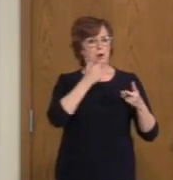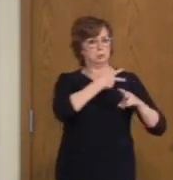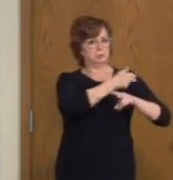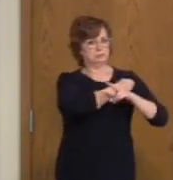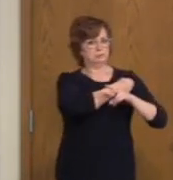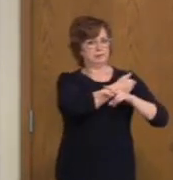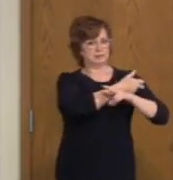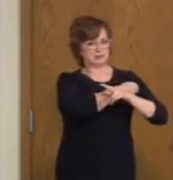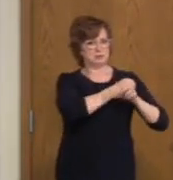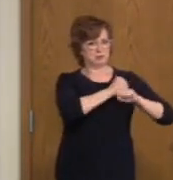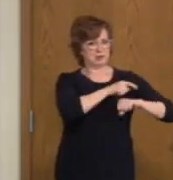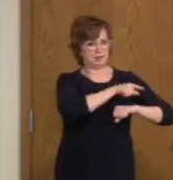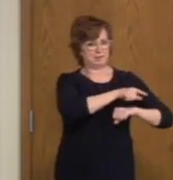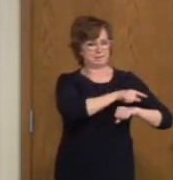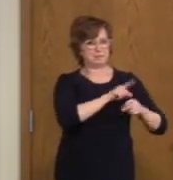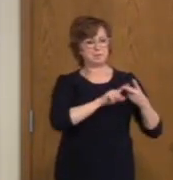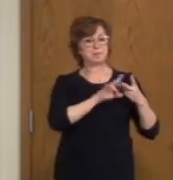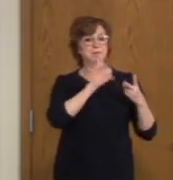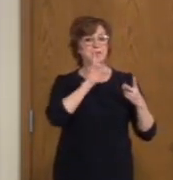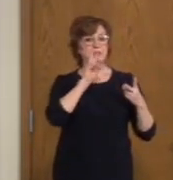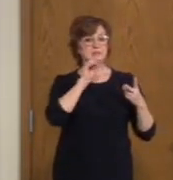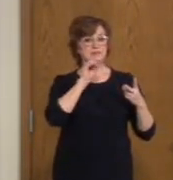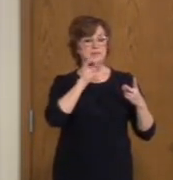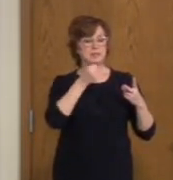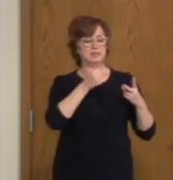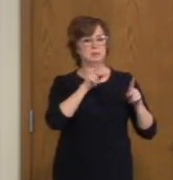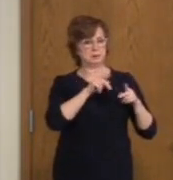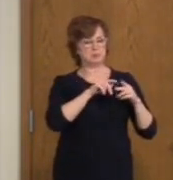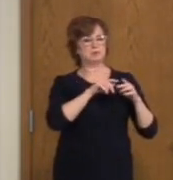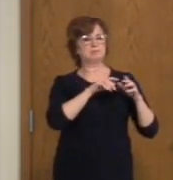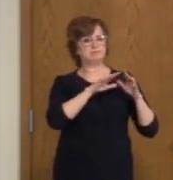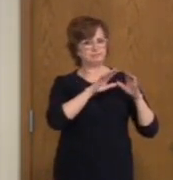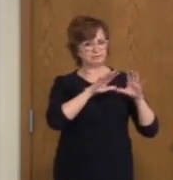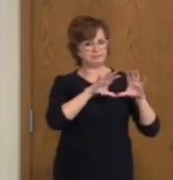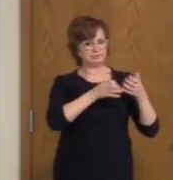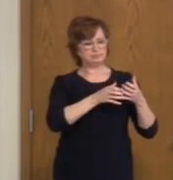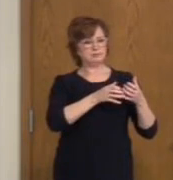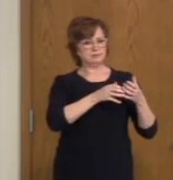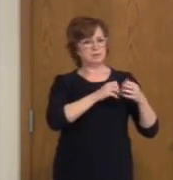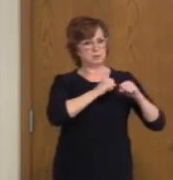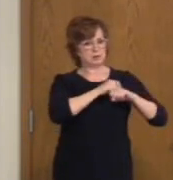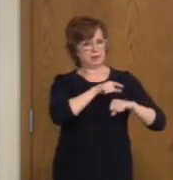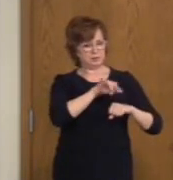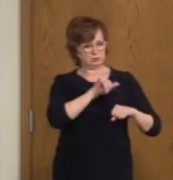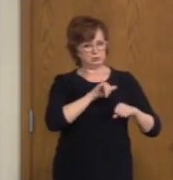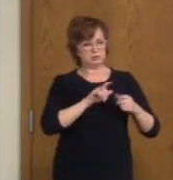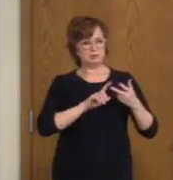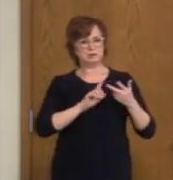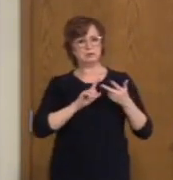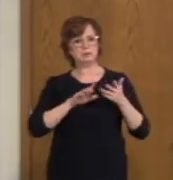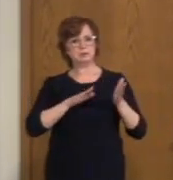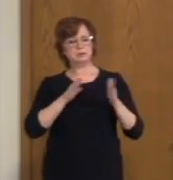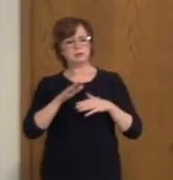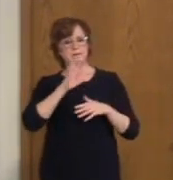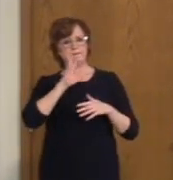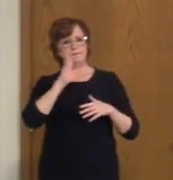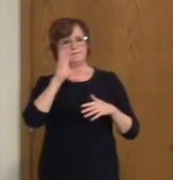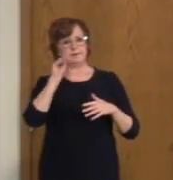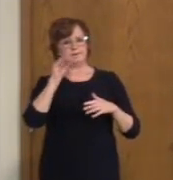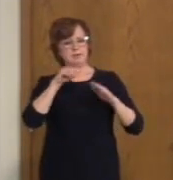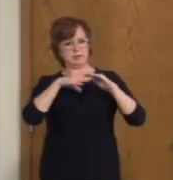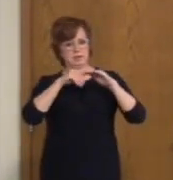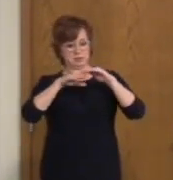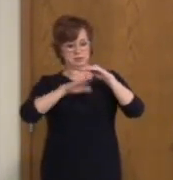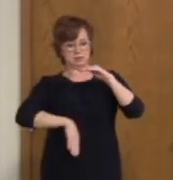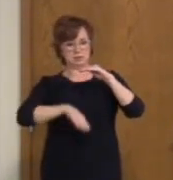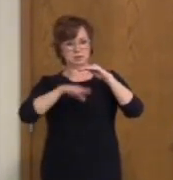but the risk is still there for 50 and older. They do have a lower hospitalization and risk